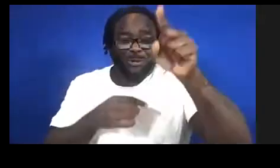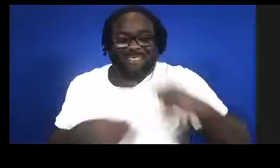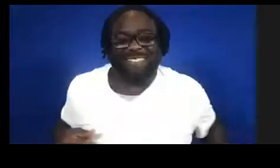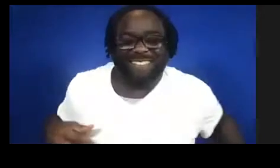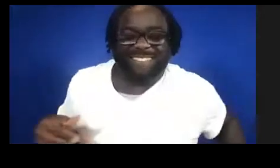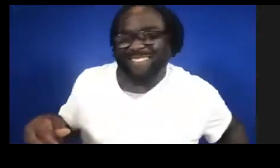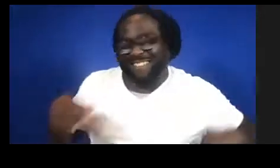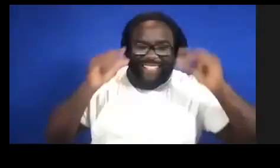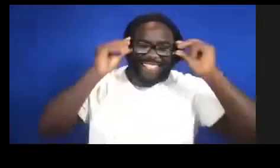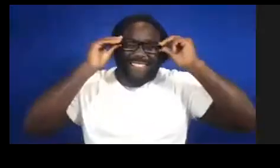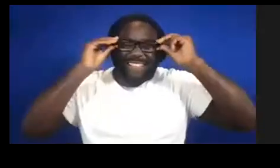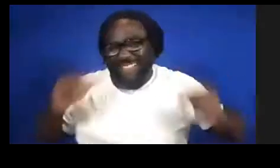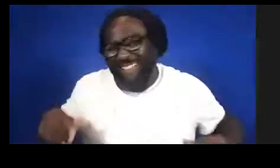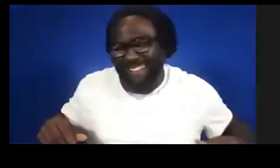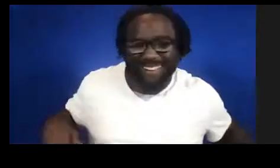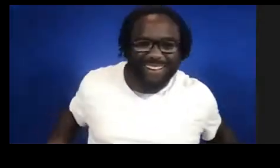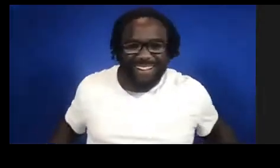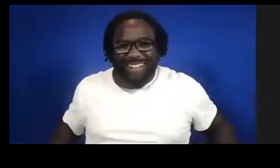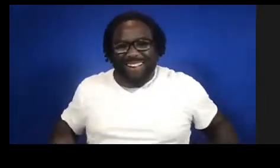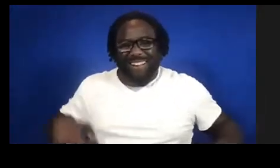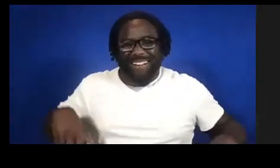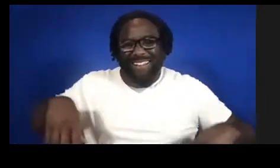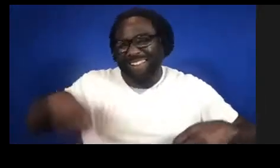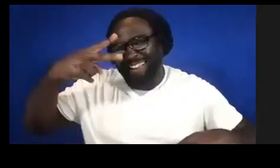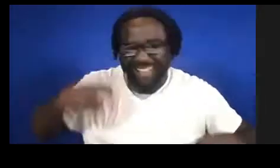Hey, thank you, Webb. I'll see you over here on FaceTime.